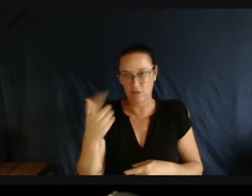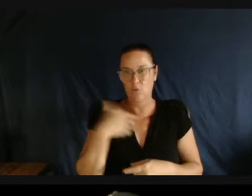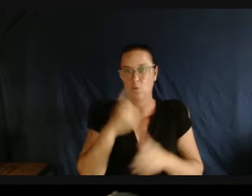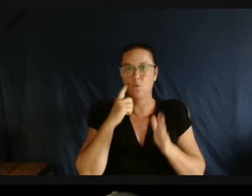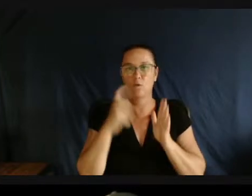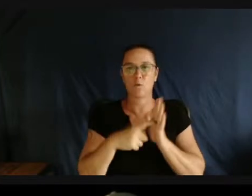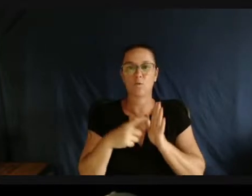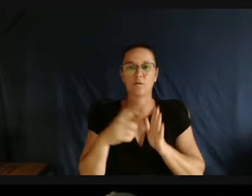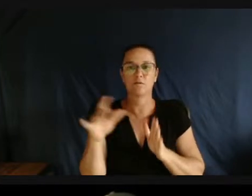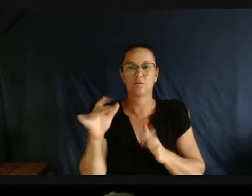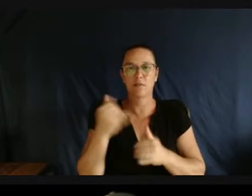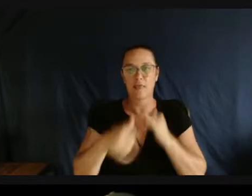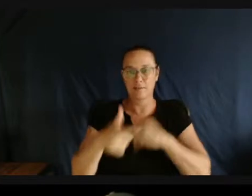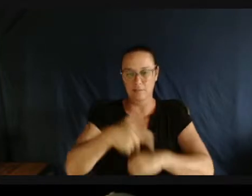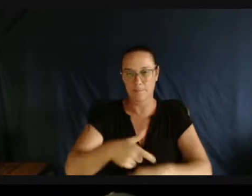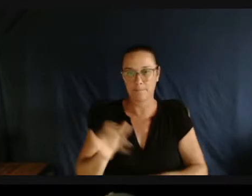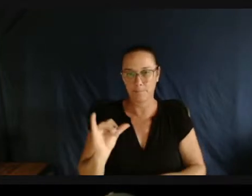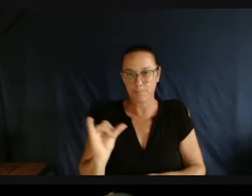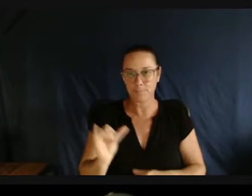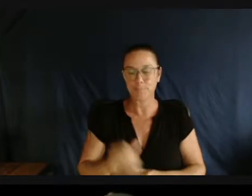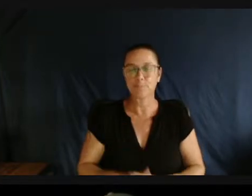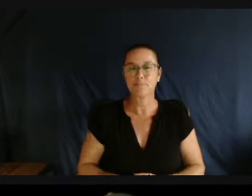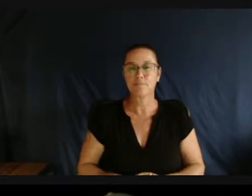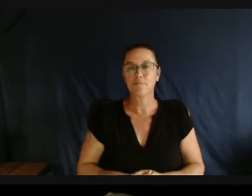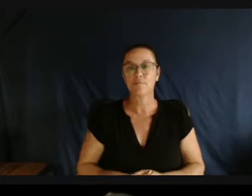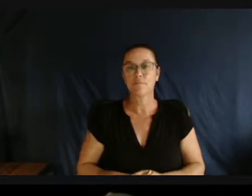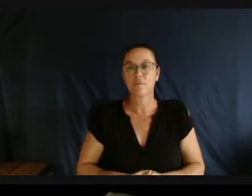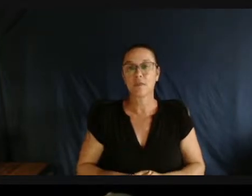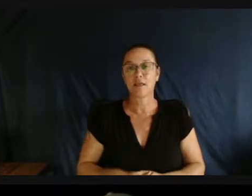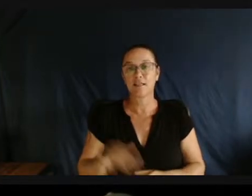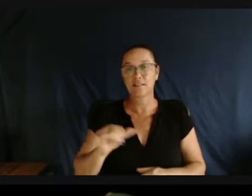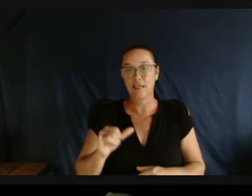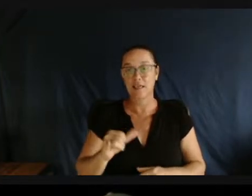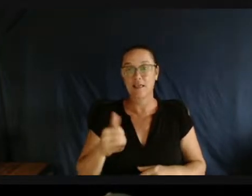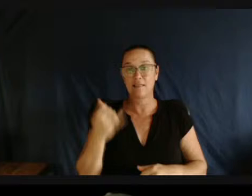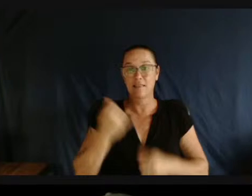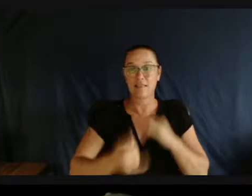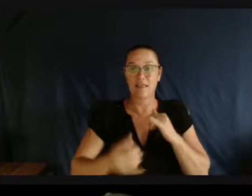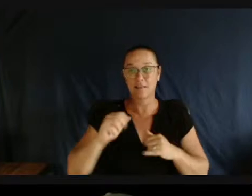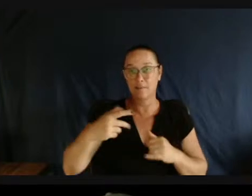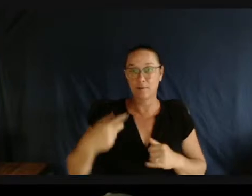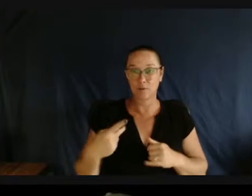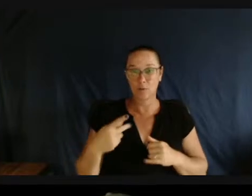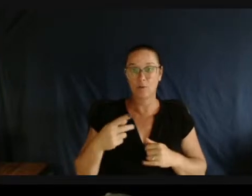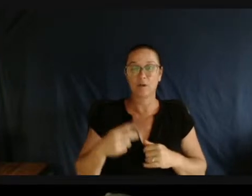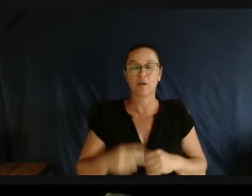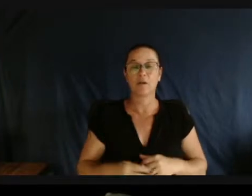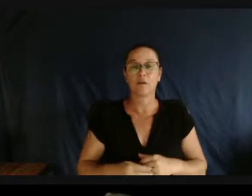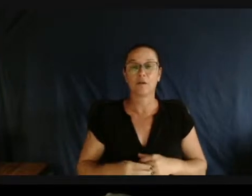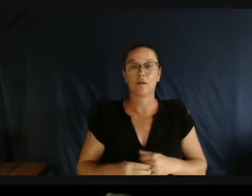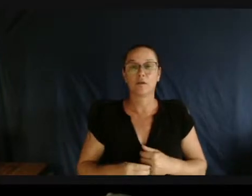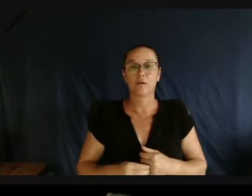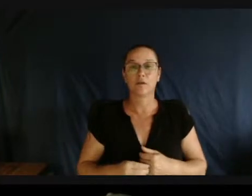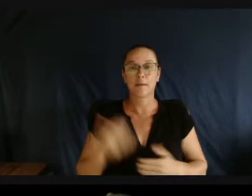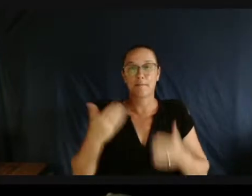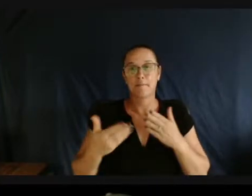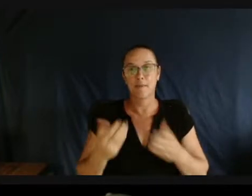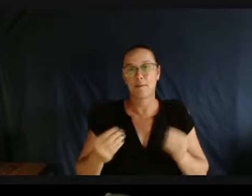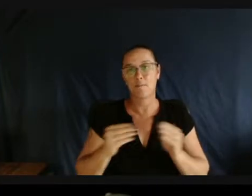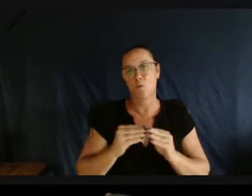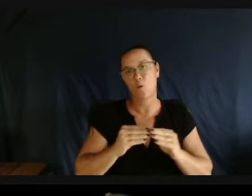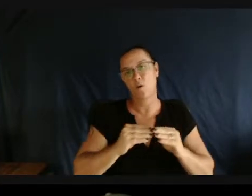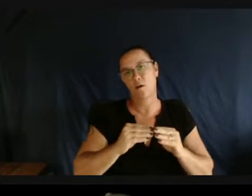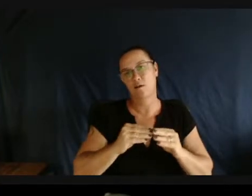time as well. Similar to what we saw this most recent episode, although it wasn't all quite in the foreground, we saw this episode, it might have been more something like